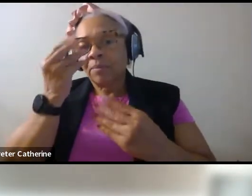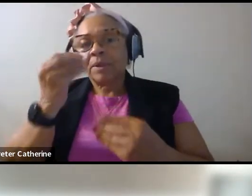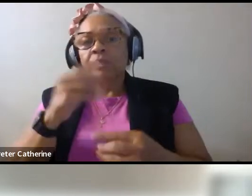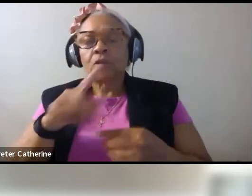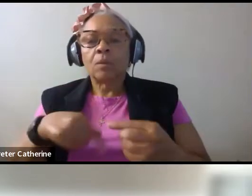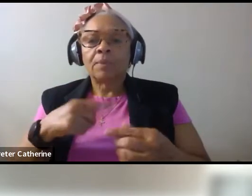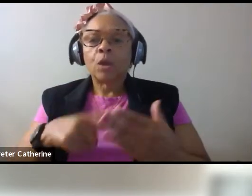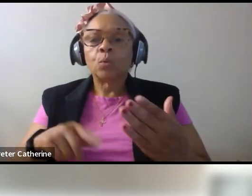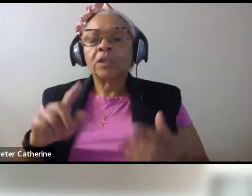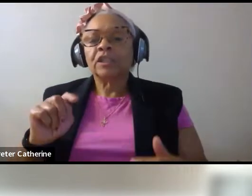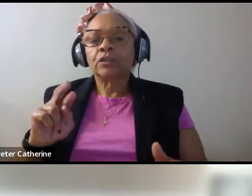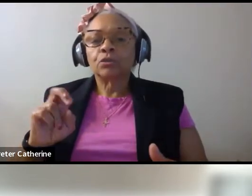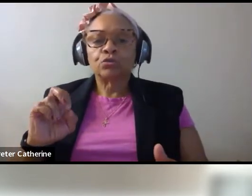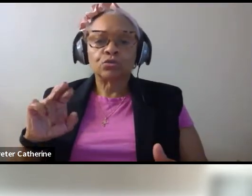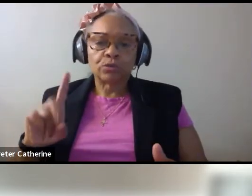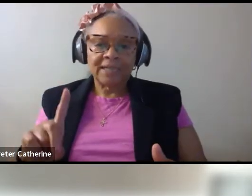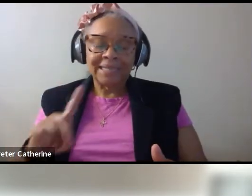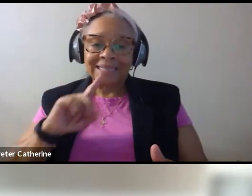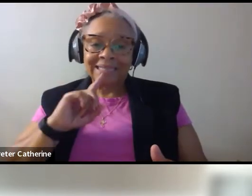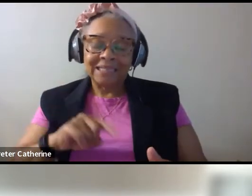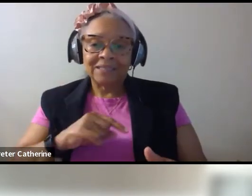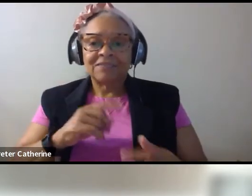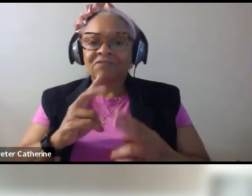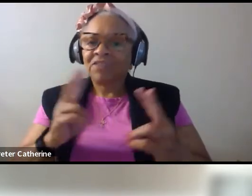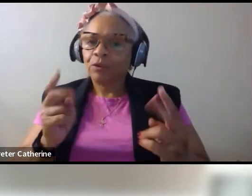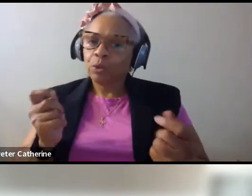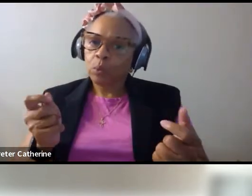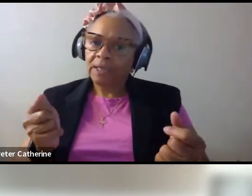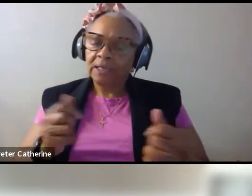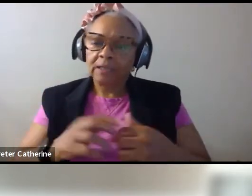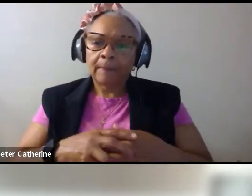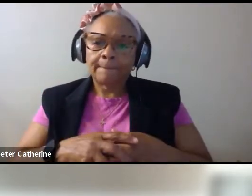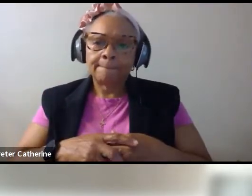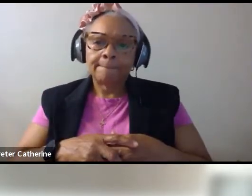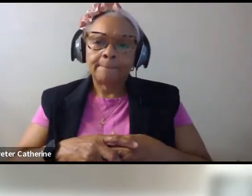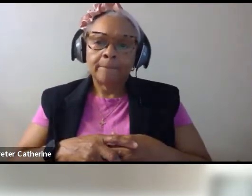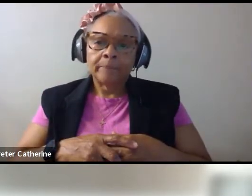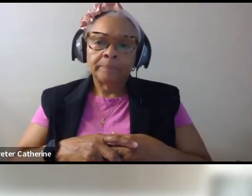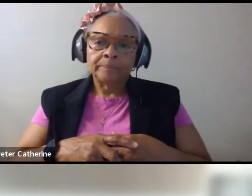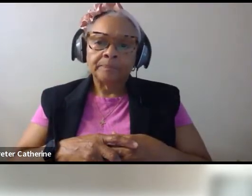what Trend is very, very quick.